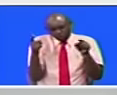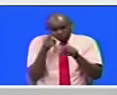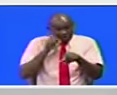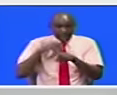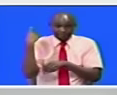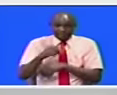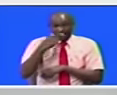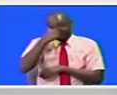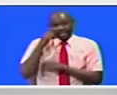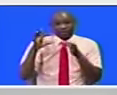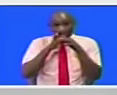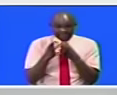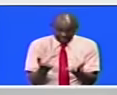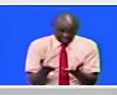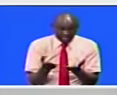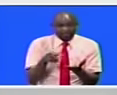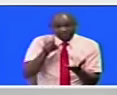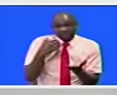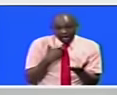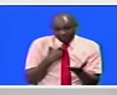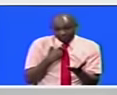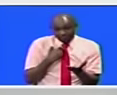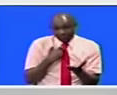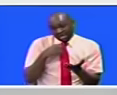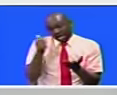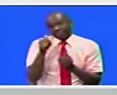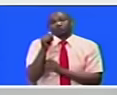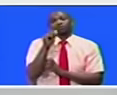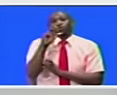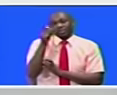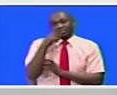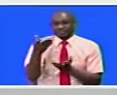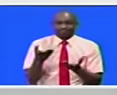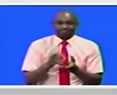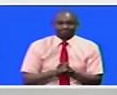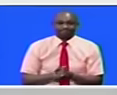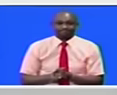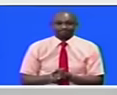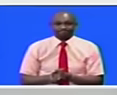United 5-1 to leapfrog Ushuru FC, who will play in the second tier next season.